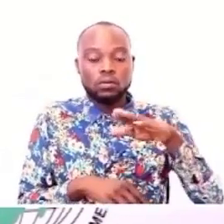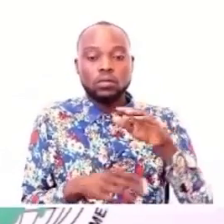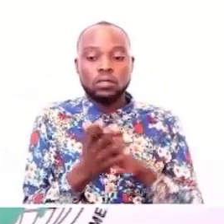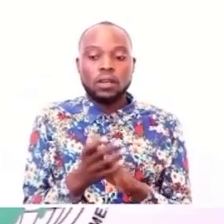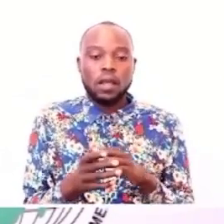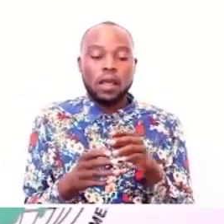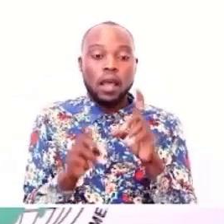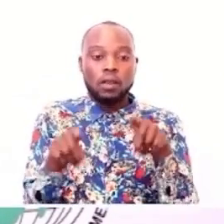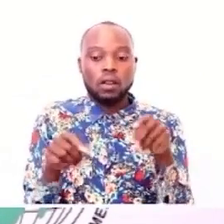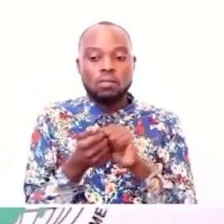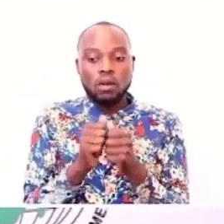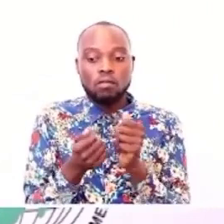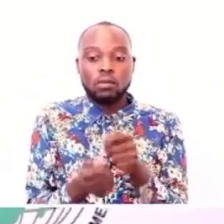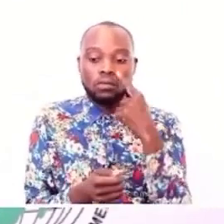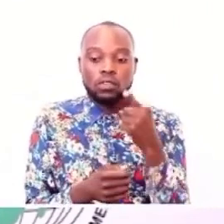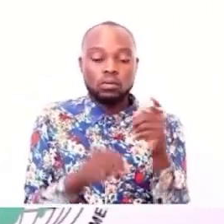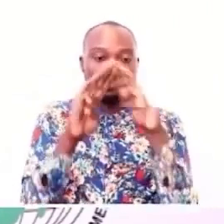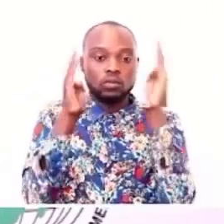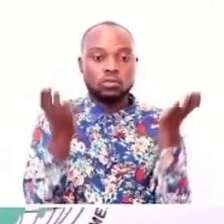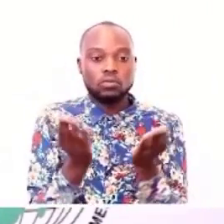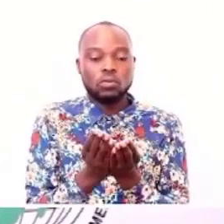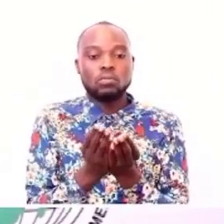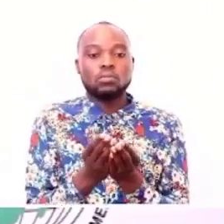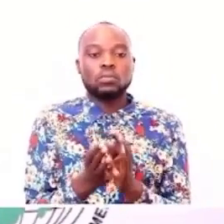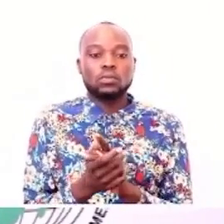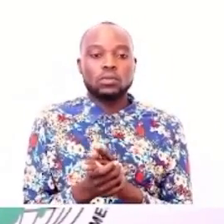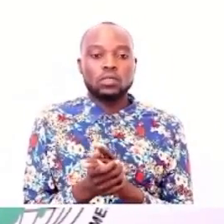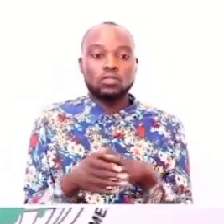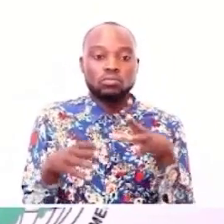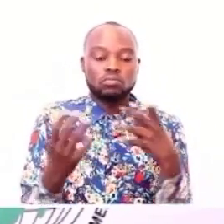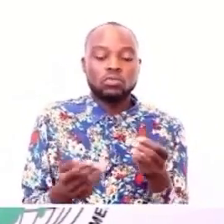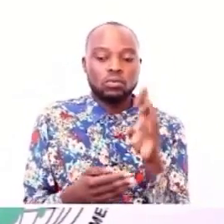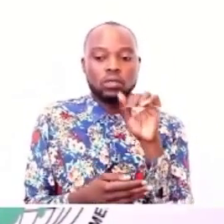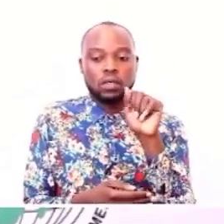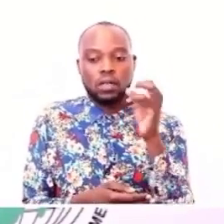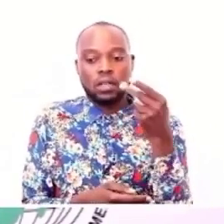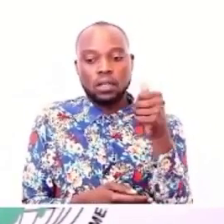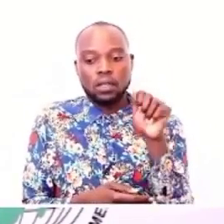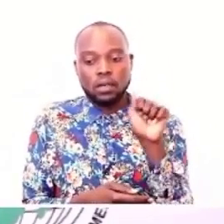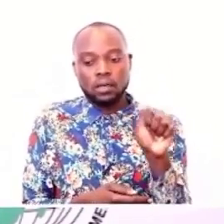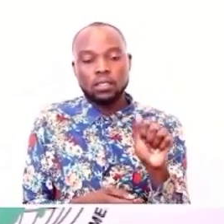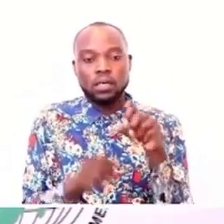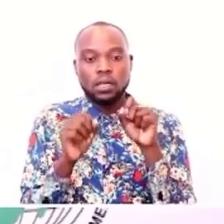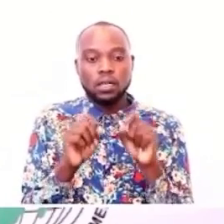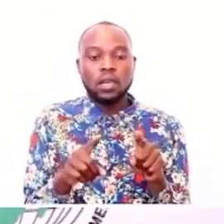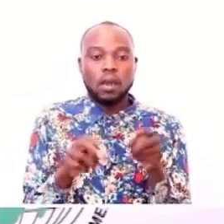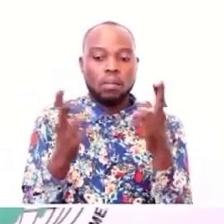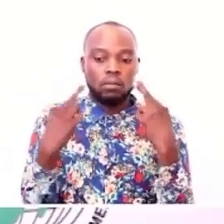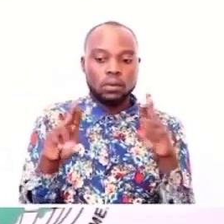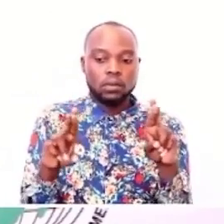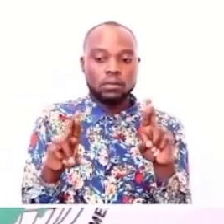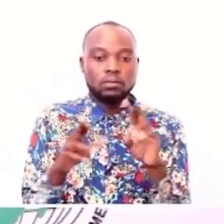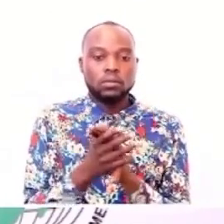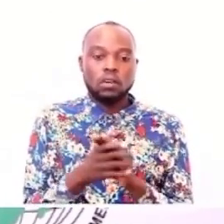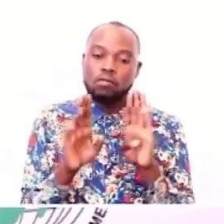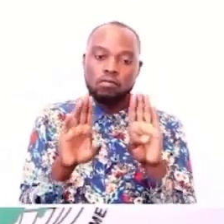see what happened in the global north during the war in Ukraine and Russia now. They started to import fossil